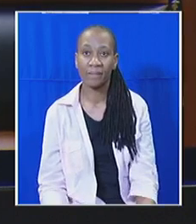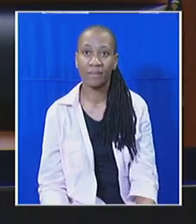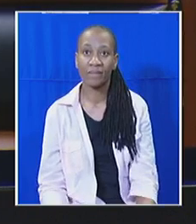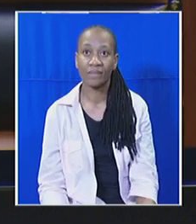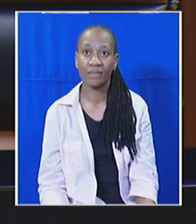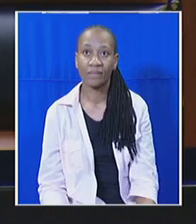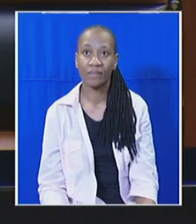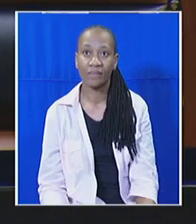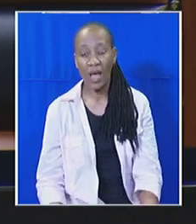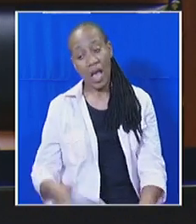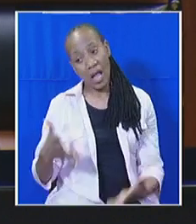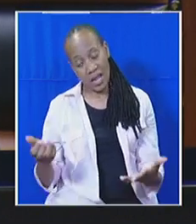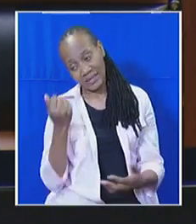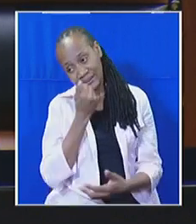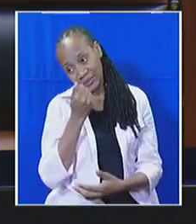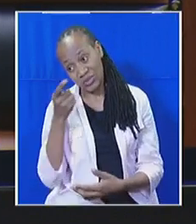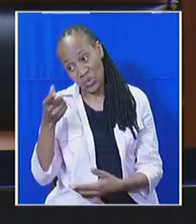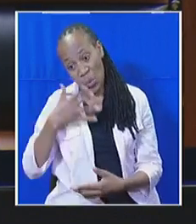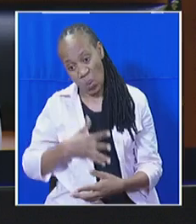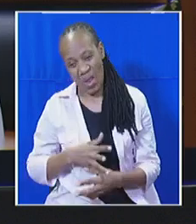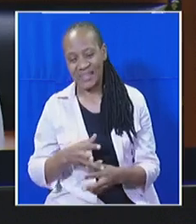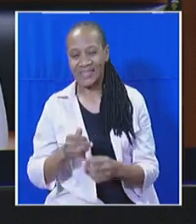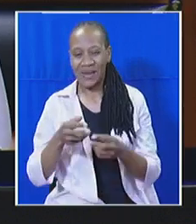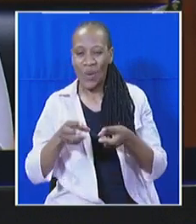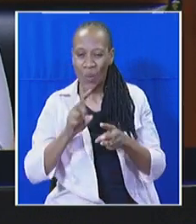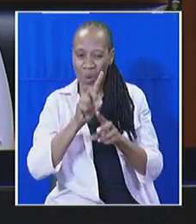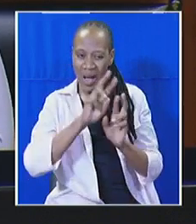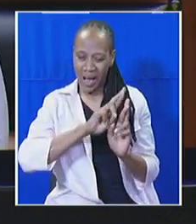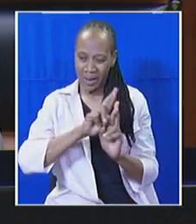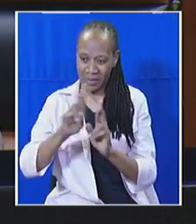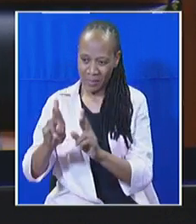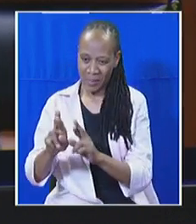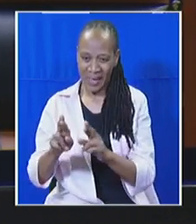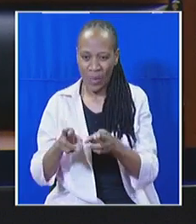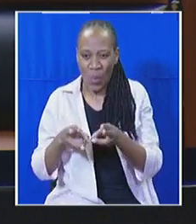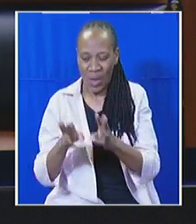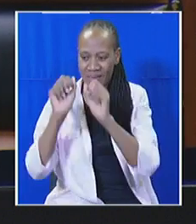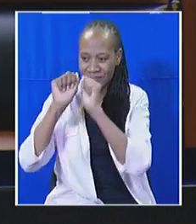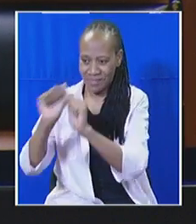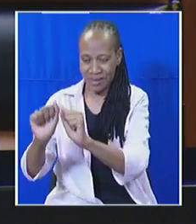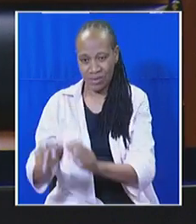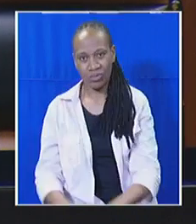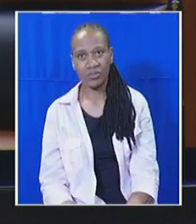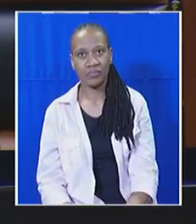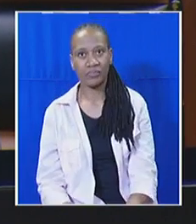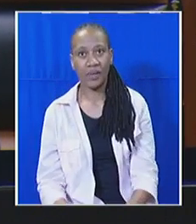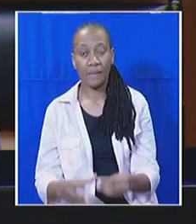Unfortunately, you want her to answer the way you want her to She answer. did not answer the question. Ask Honorable her.